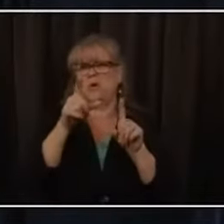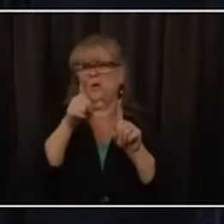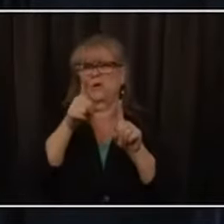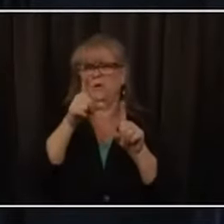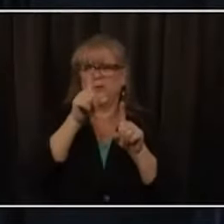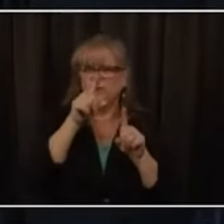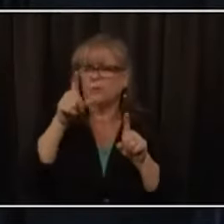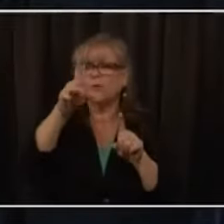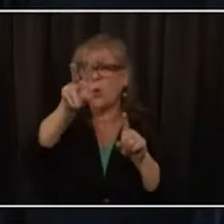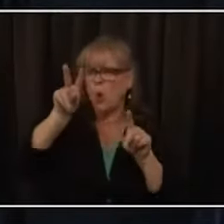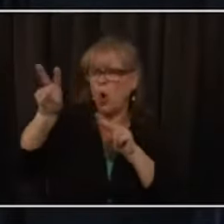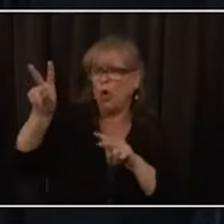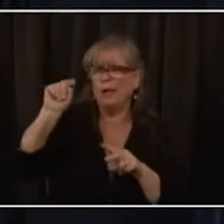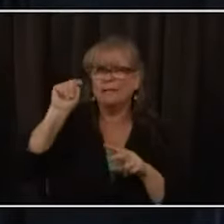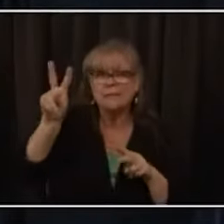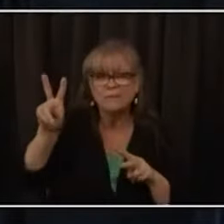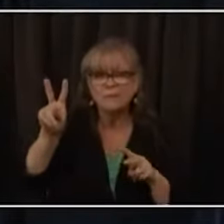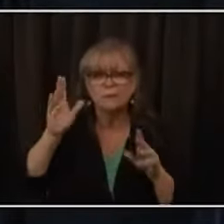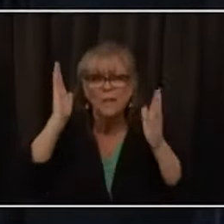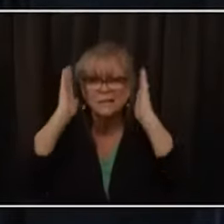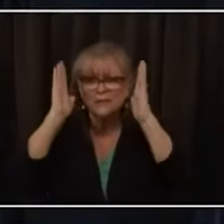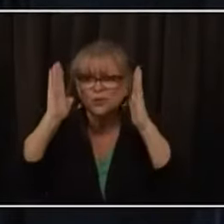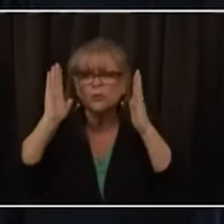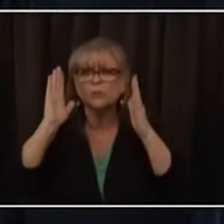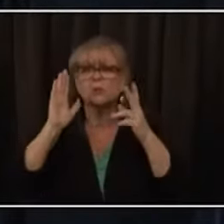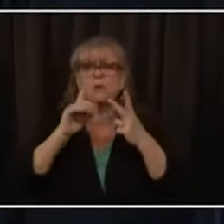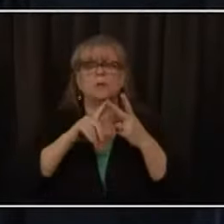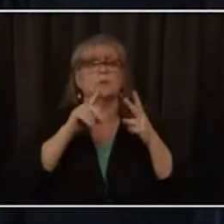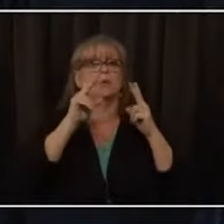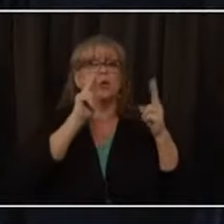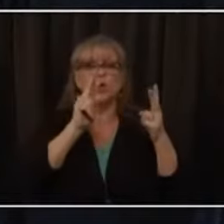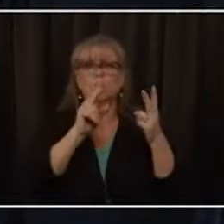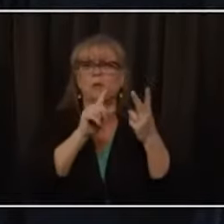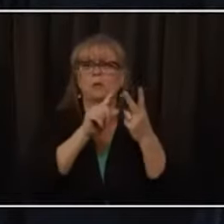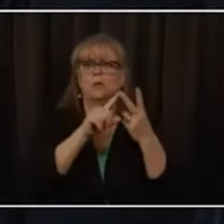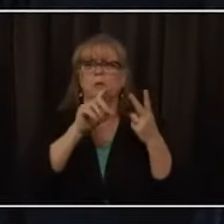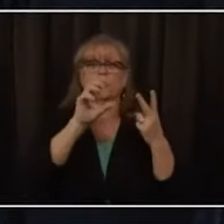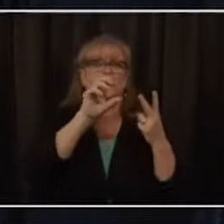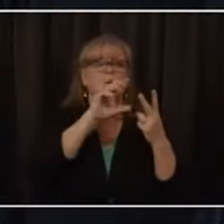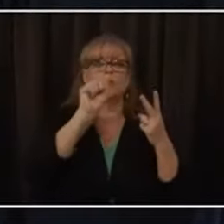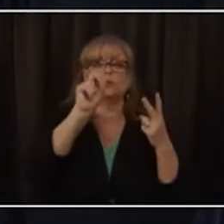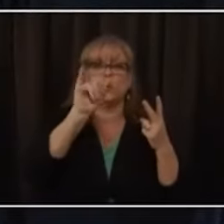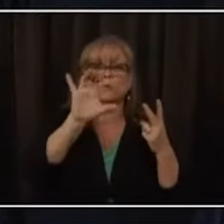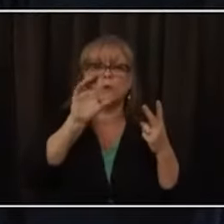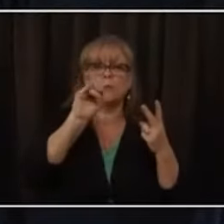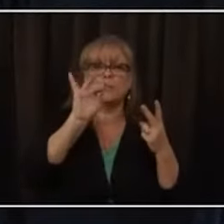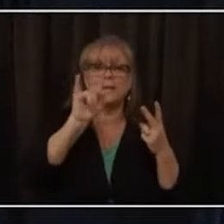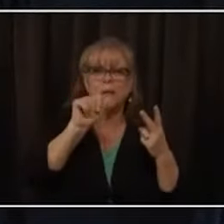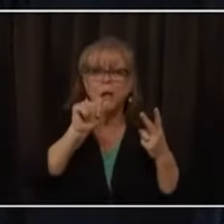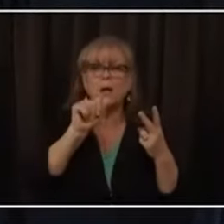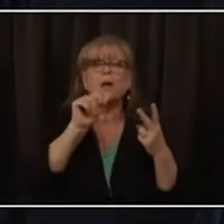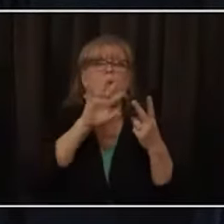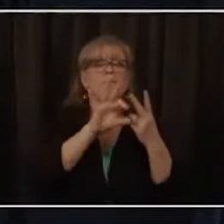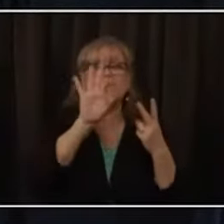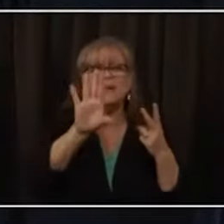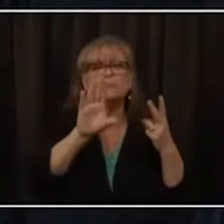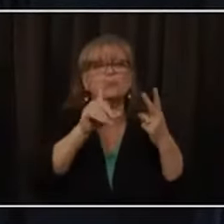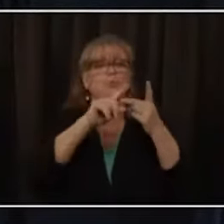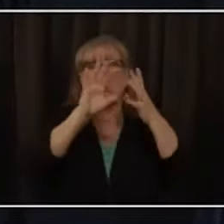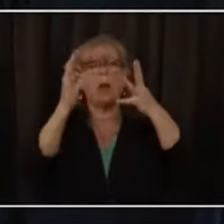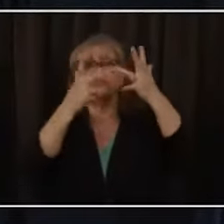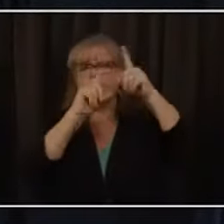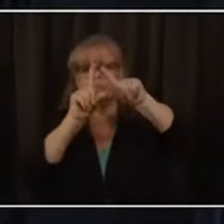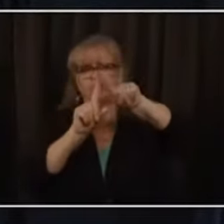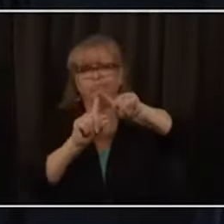streaming services, social media, and digital channels targeting 18 through 50-year-olds, and I want to show you